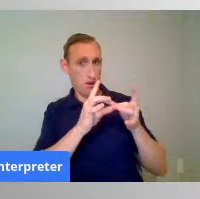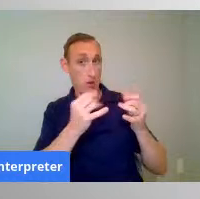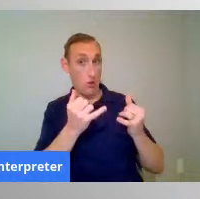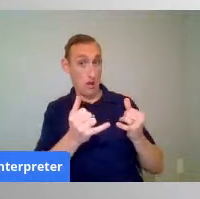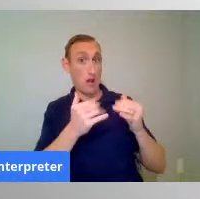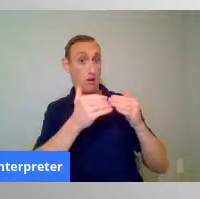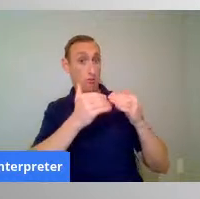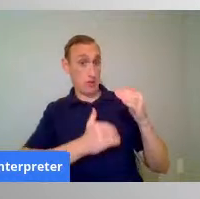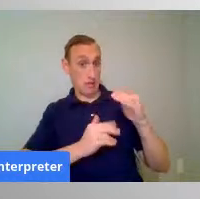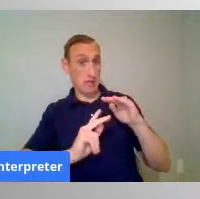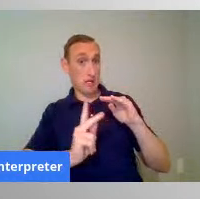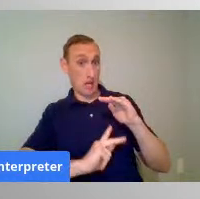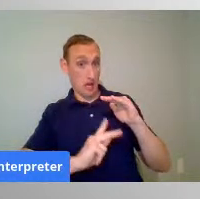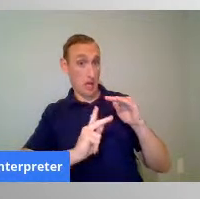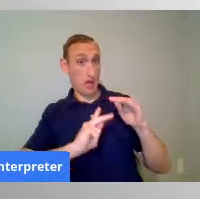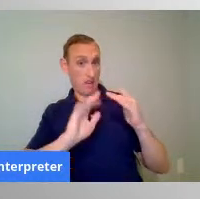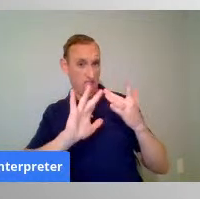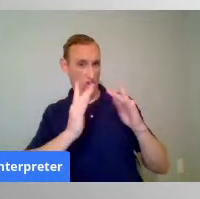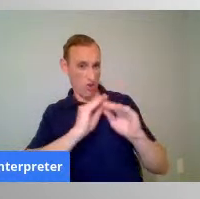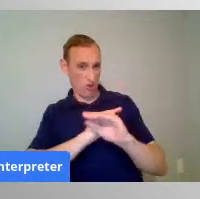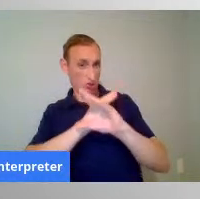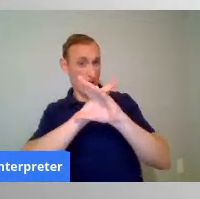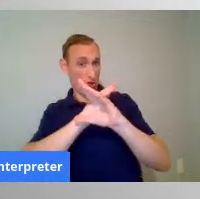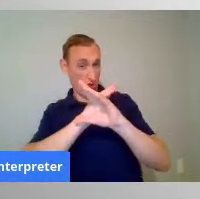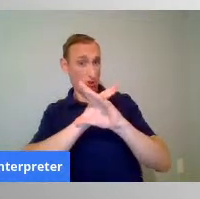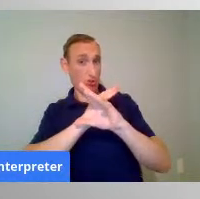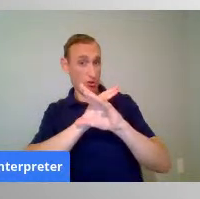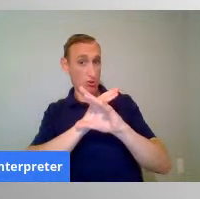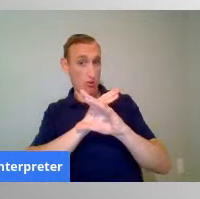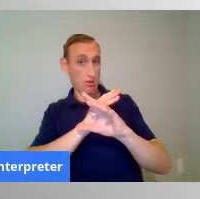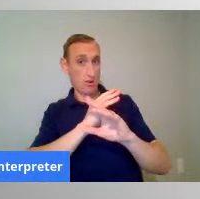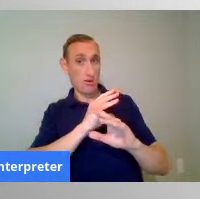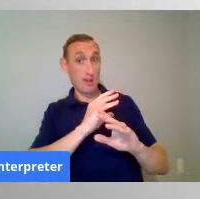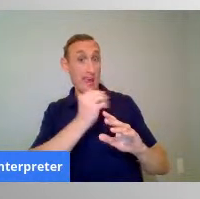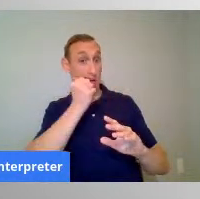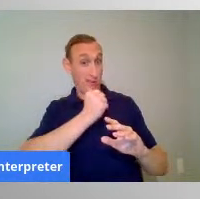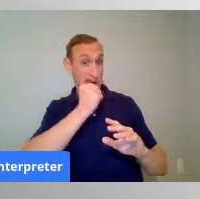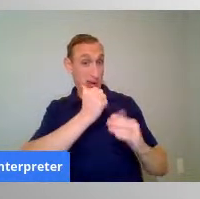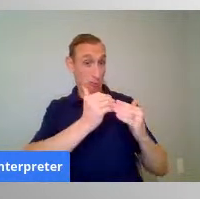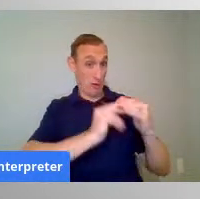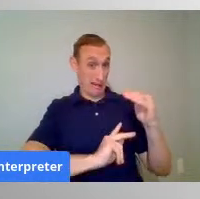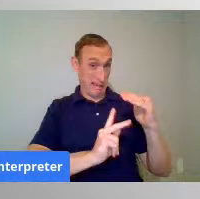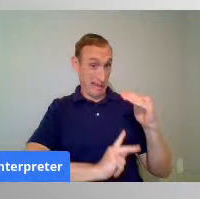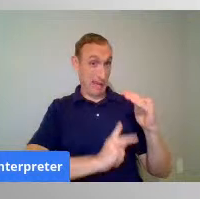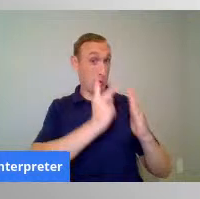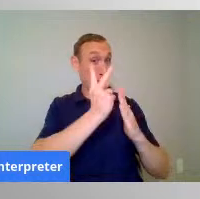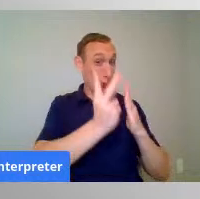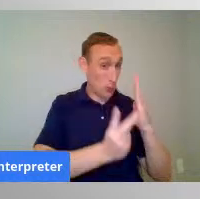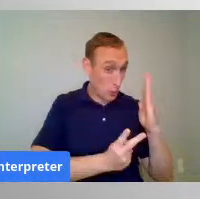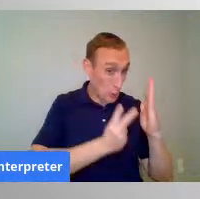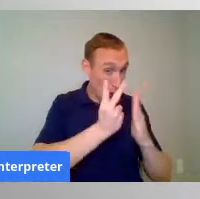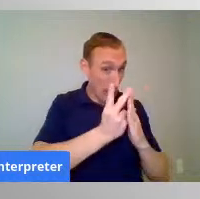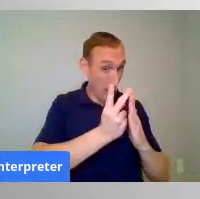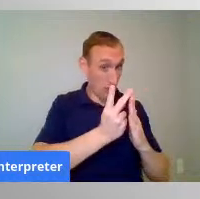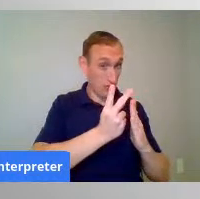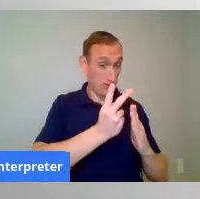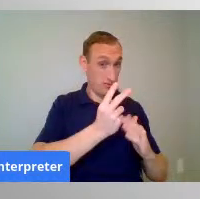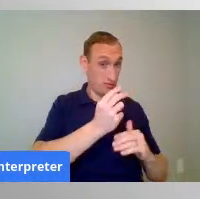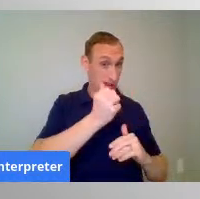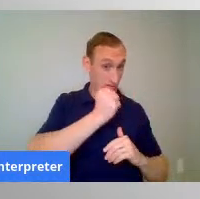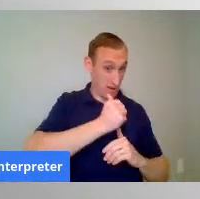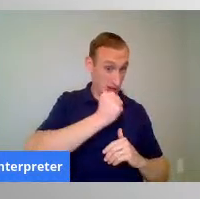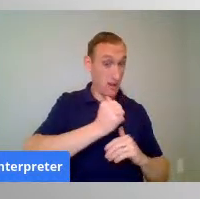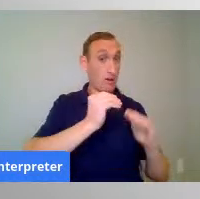virtual, we're looking at having pre-K for maybe 2 hours each day. And our pre-K program here in Athens-Clarke County is